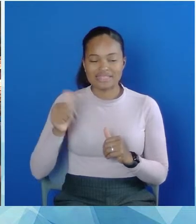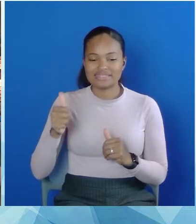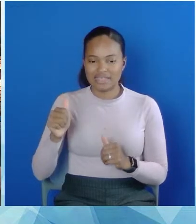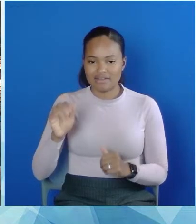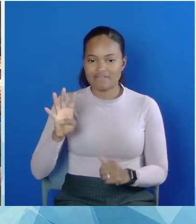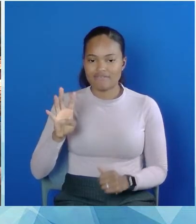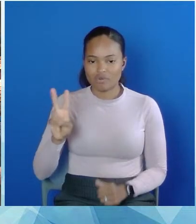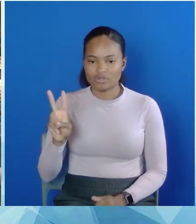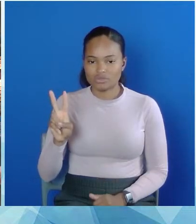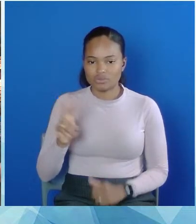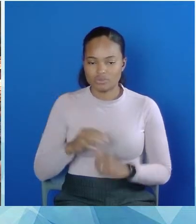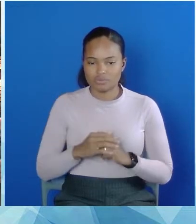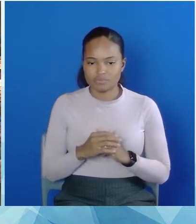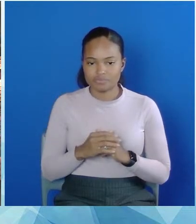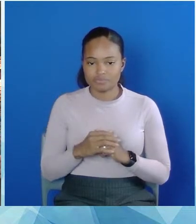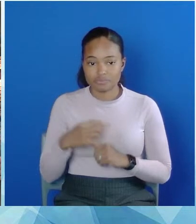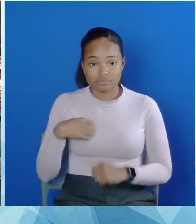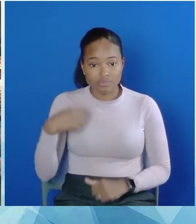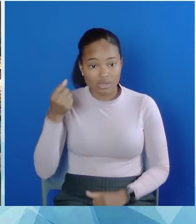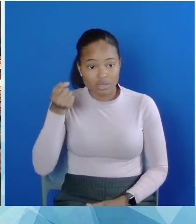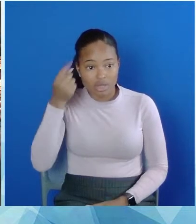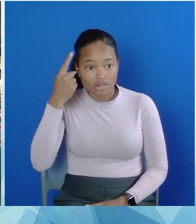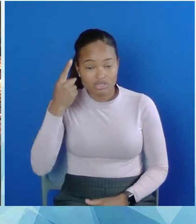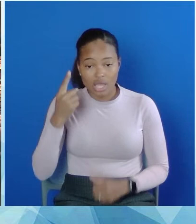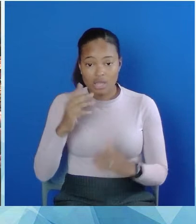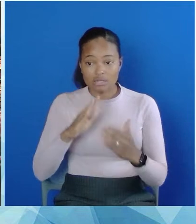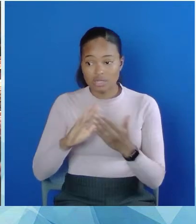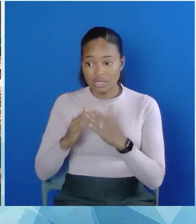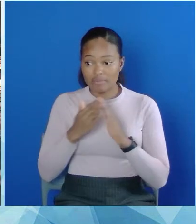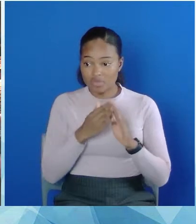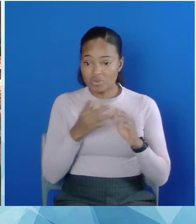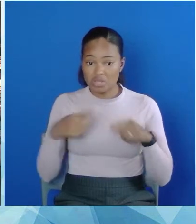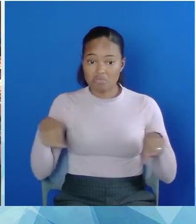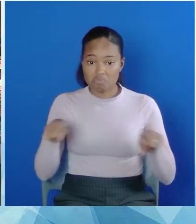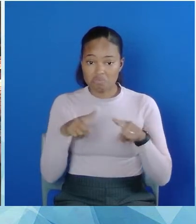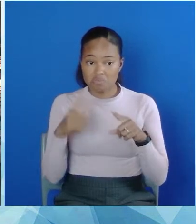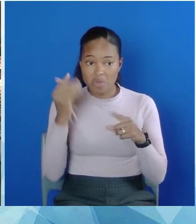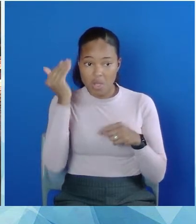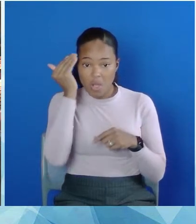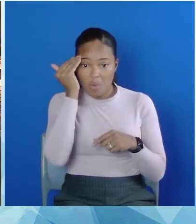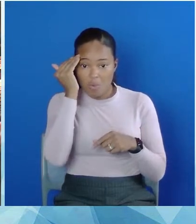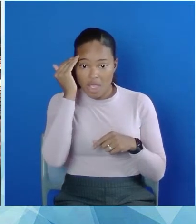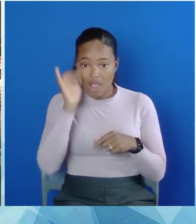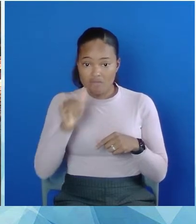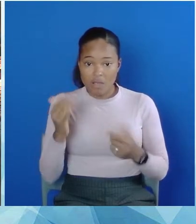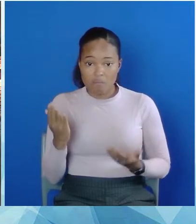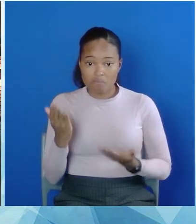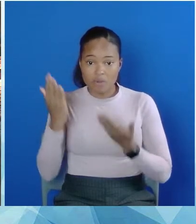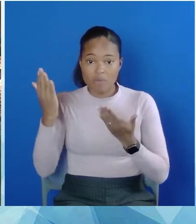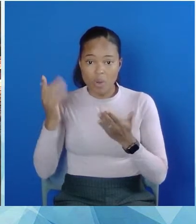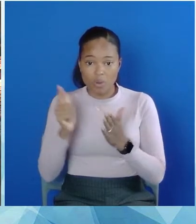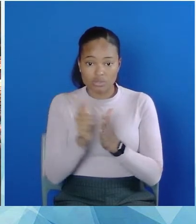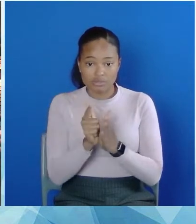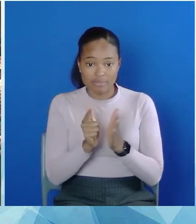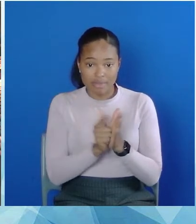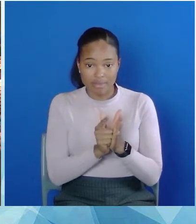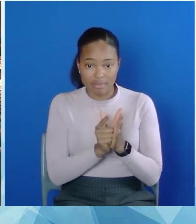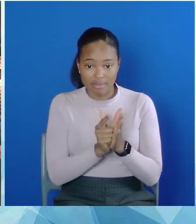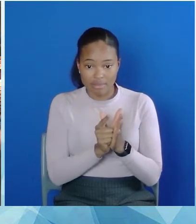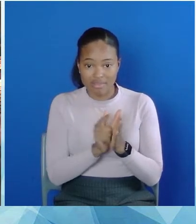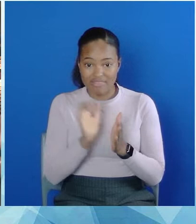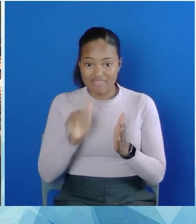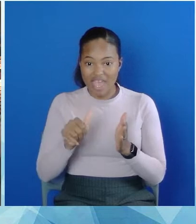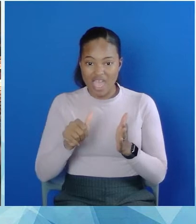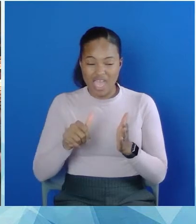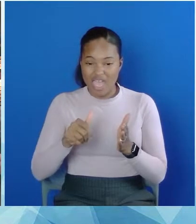As I understand it, many of us in the community are aware of this proposed bill, this strike everything